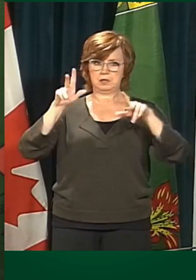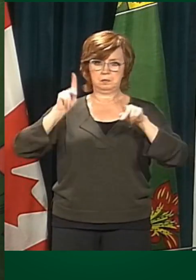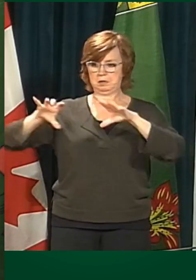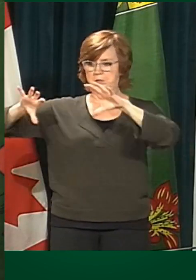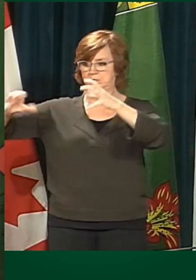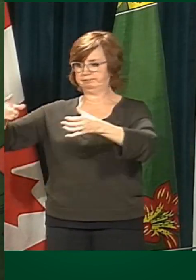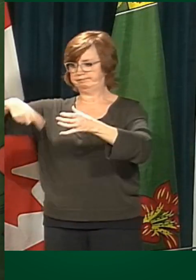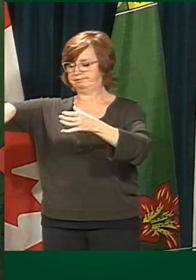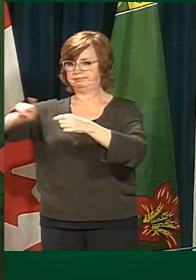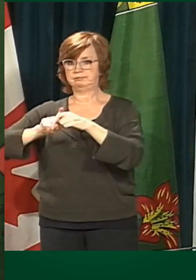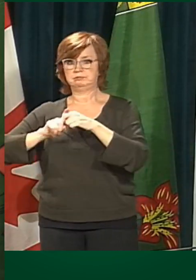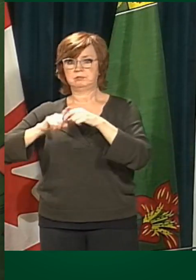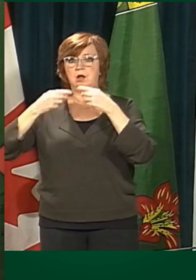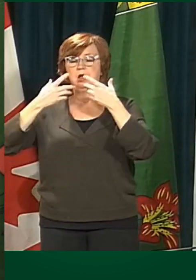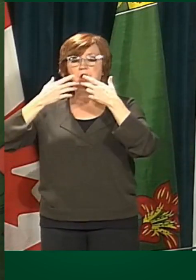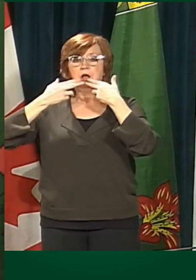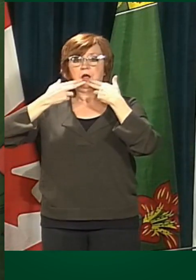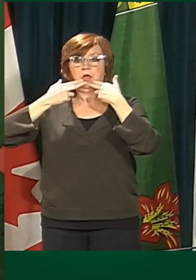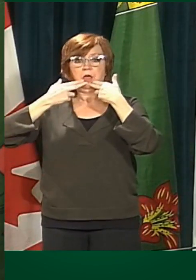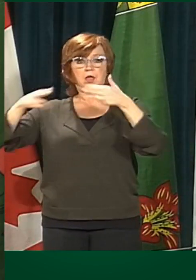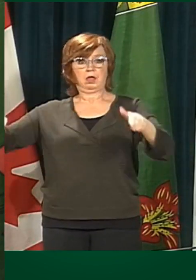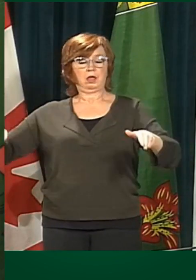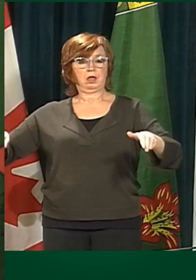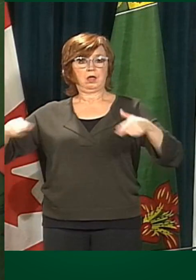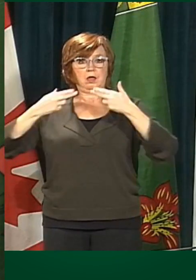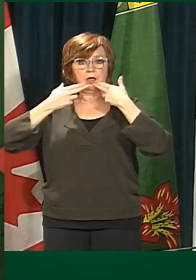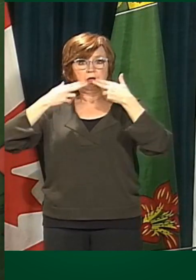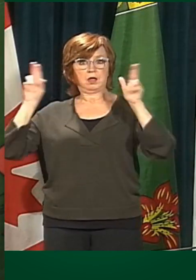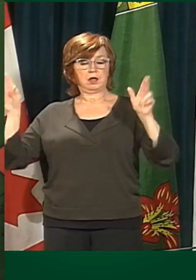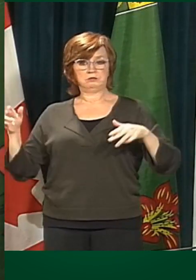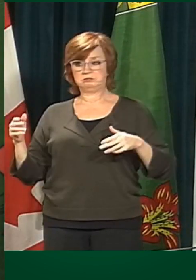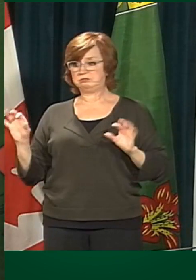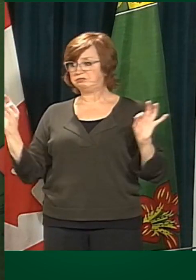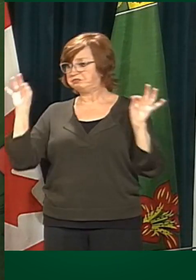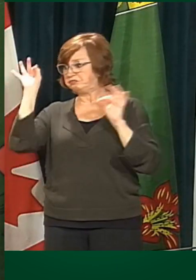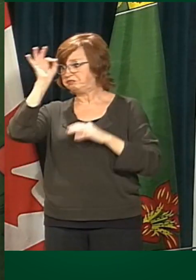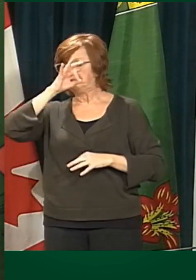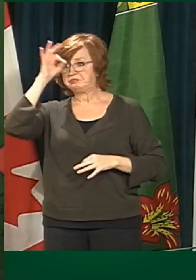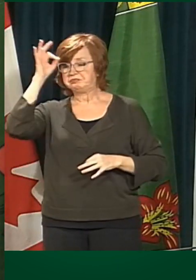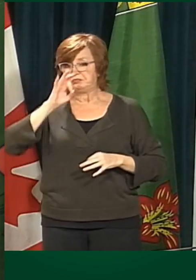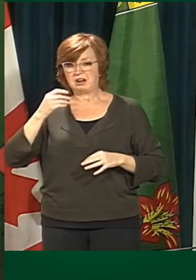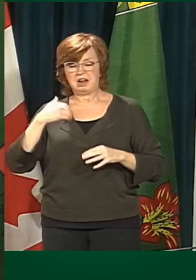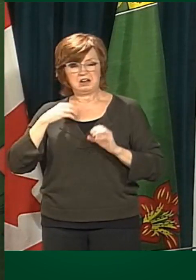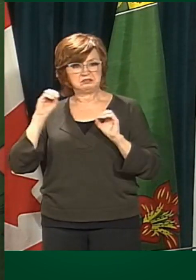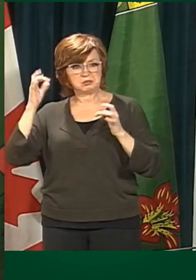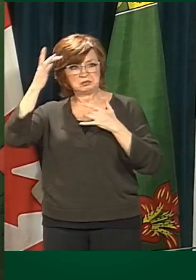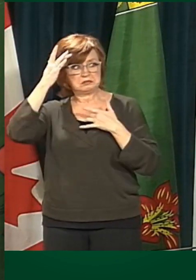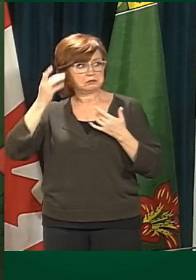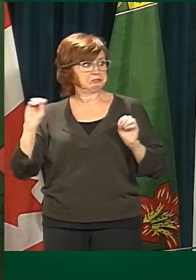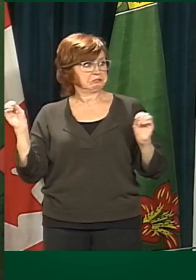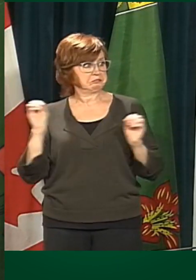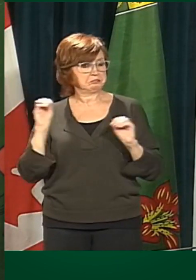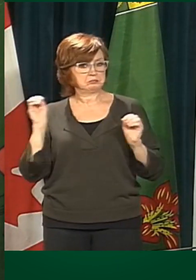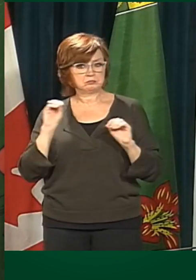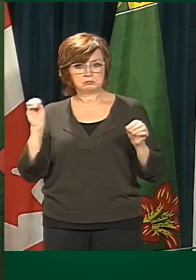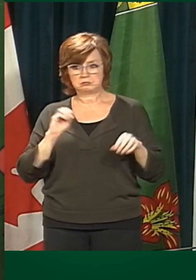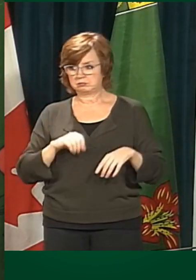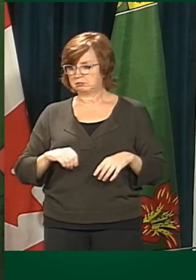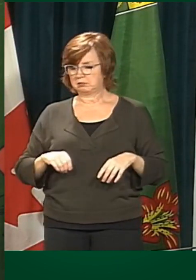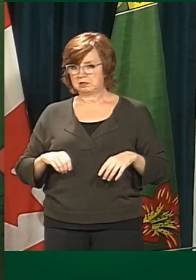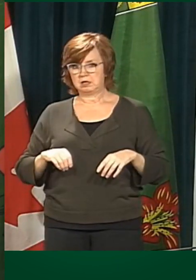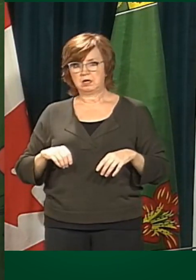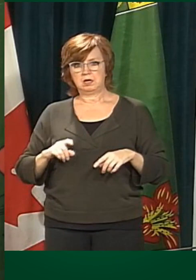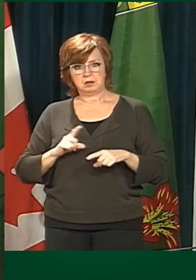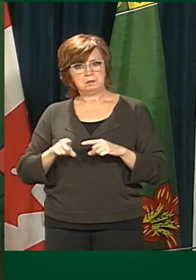had travel-related cases, that in some cases the cases may be so mild that we were lucky to catch 70% of travel-related